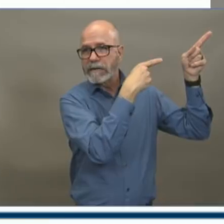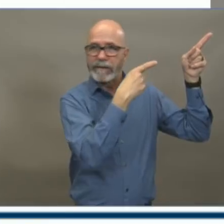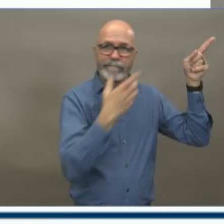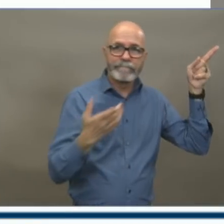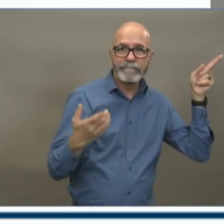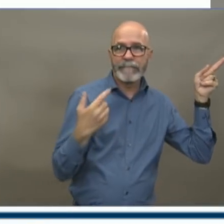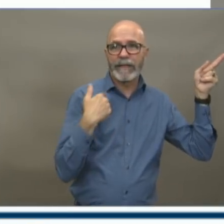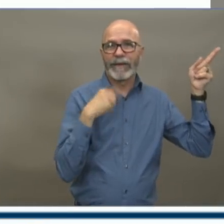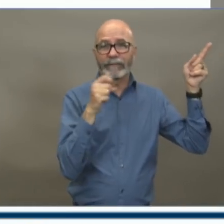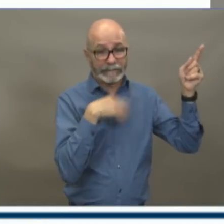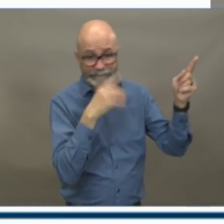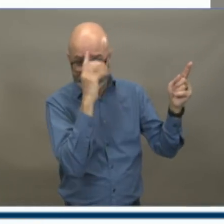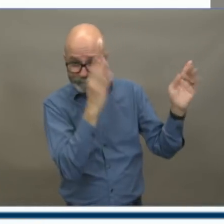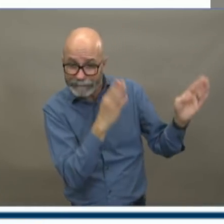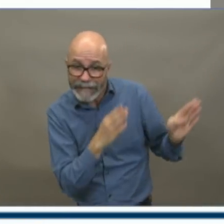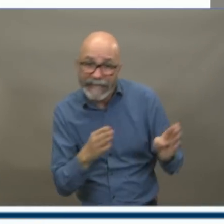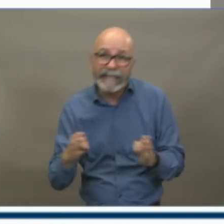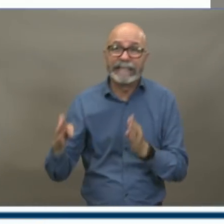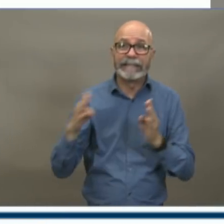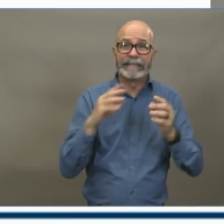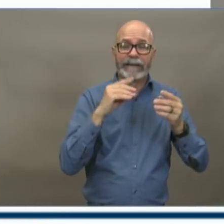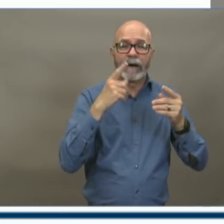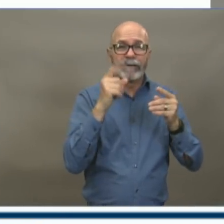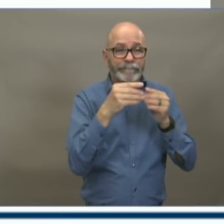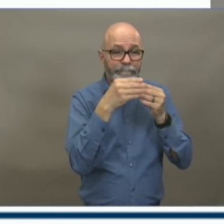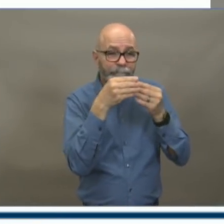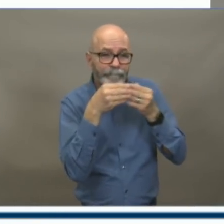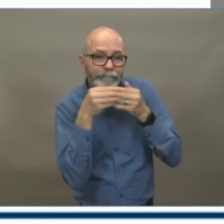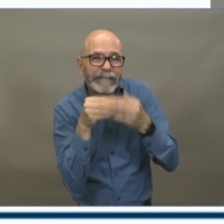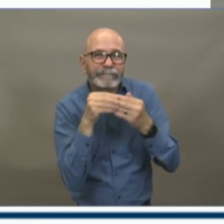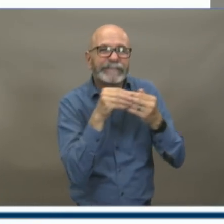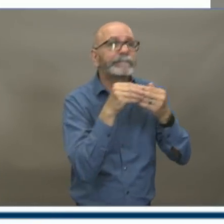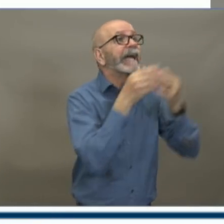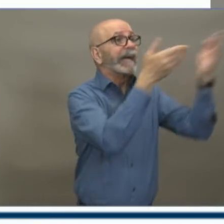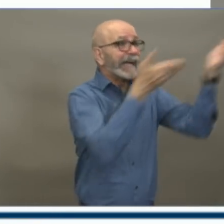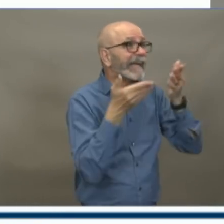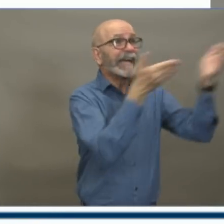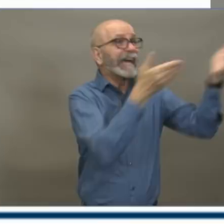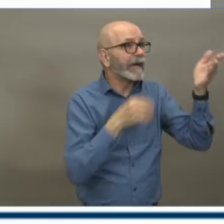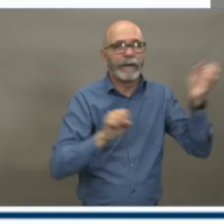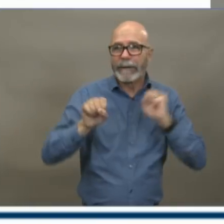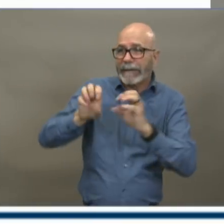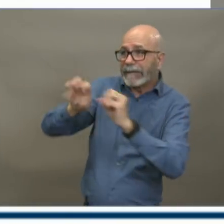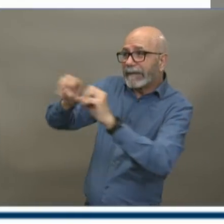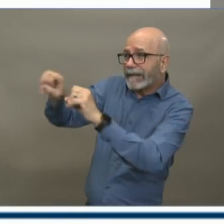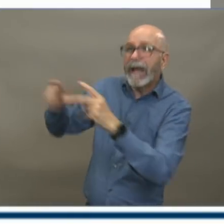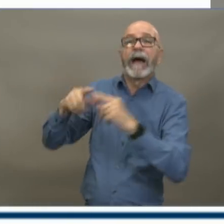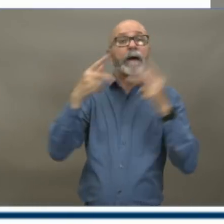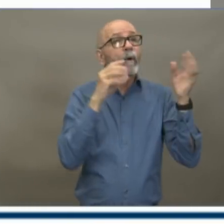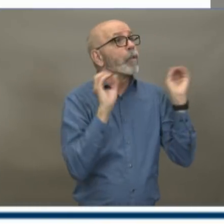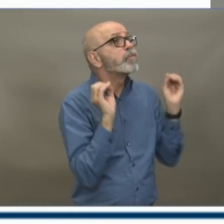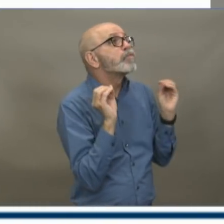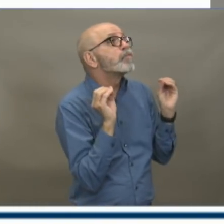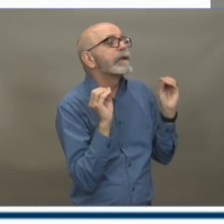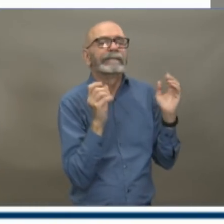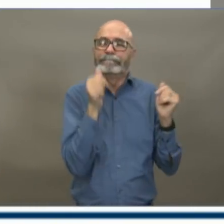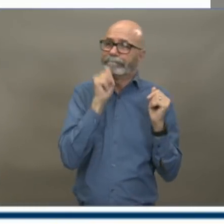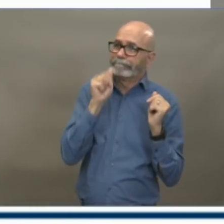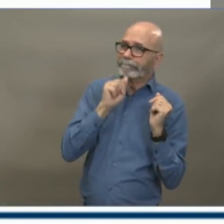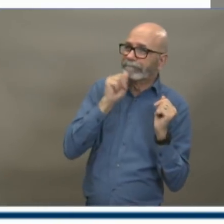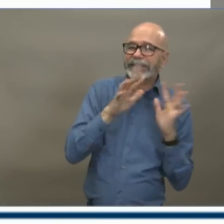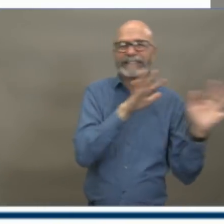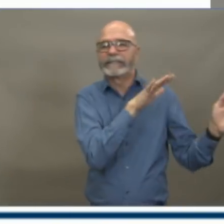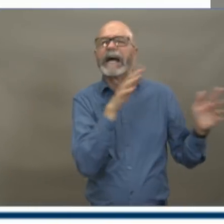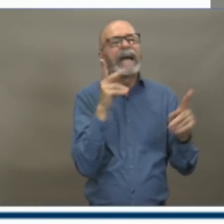we can ramp up or ramp down as necessary as our vaccine supply comes. We continue to stay involved at multiple levels with the